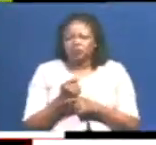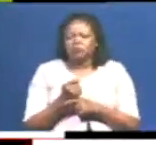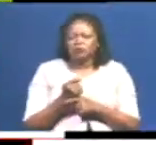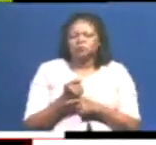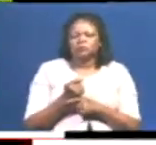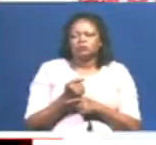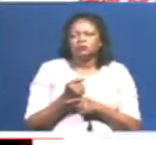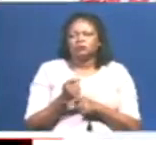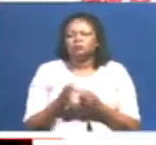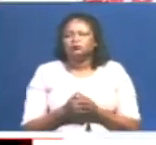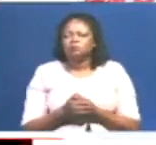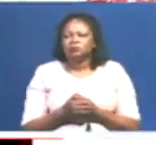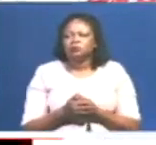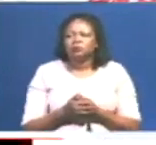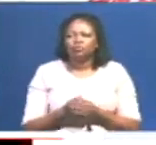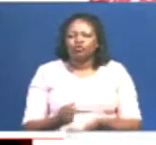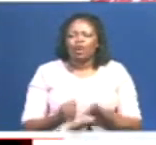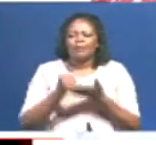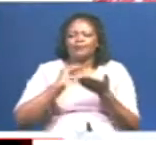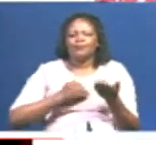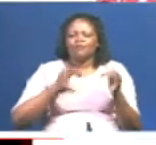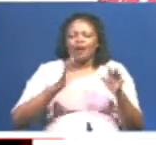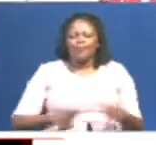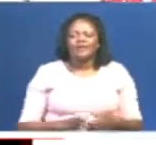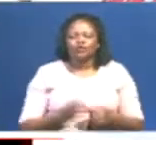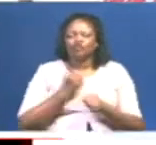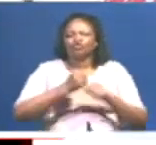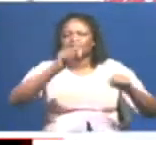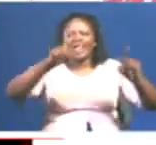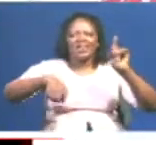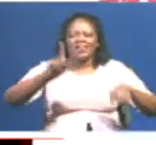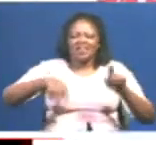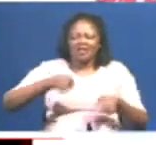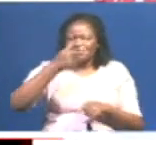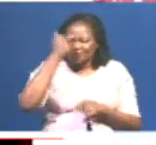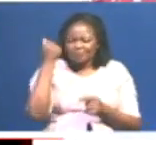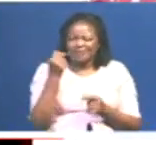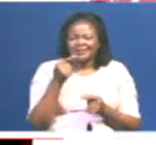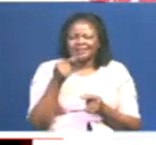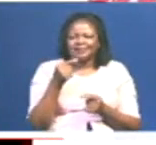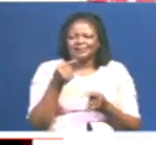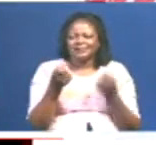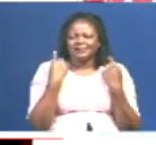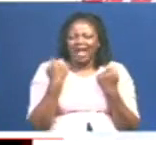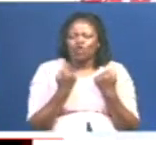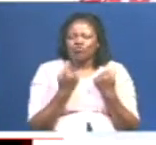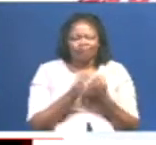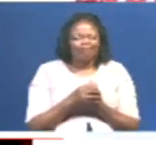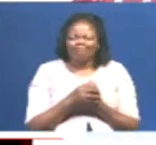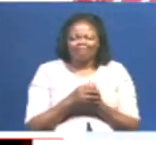Rainforest Alliance. Help our farmers do diversification because tea alone is having a big